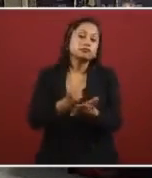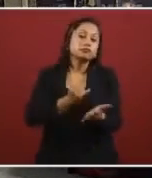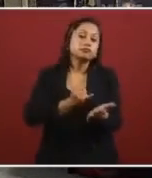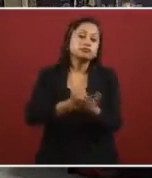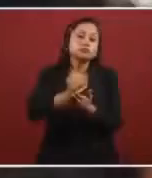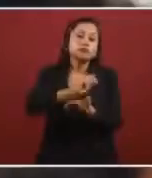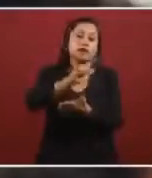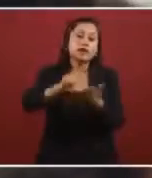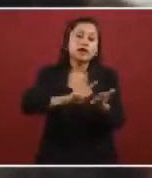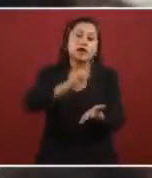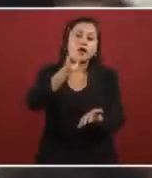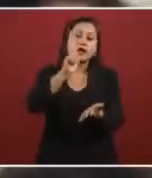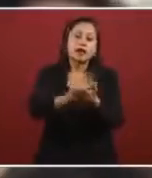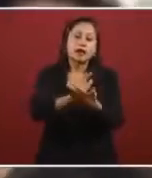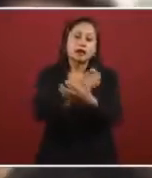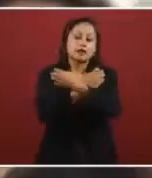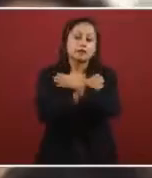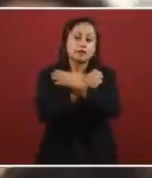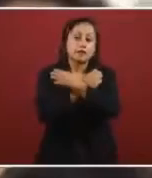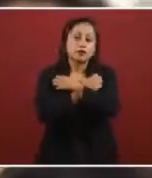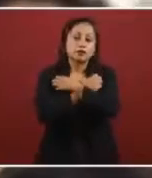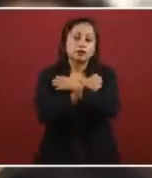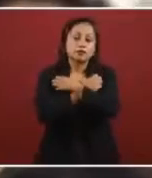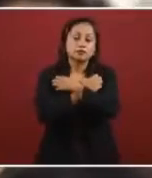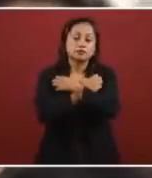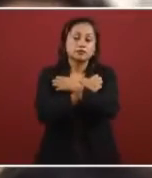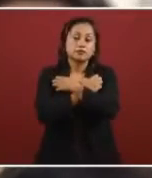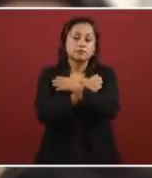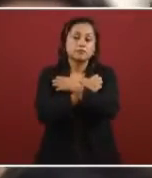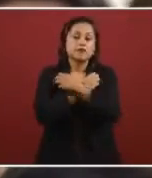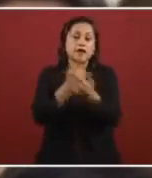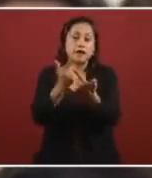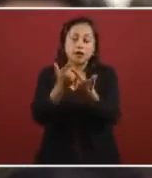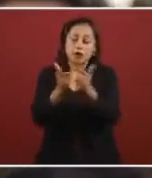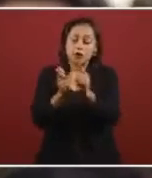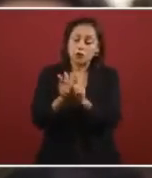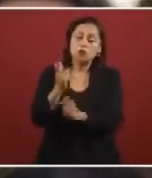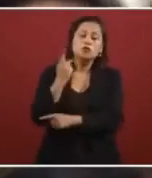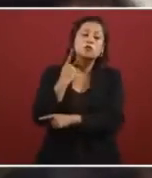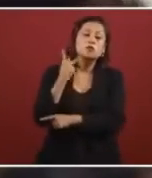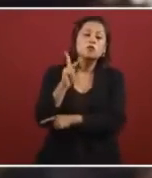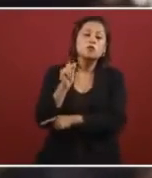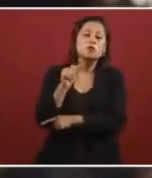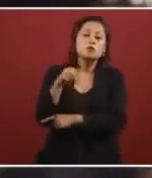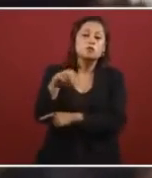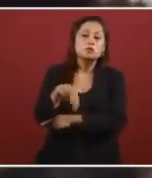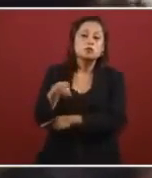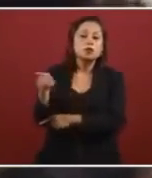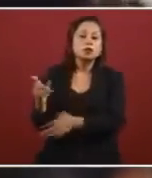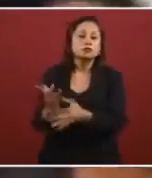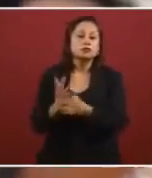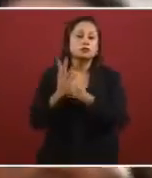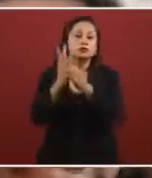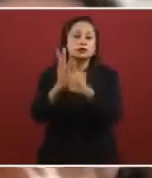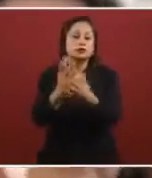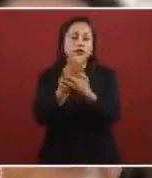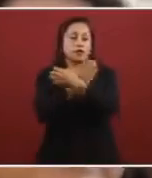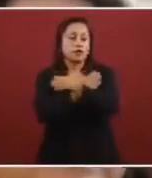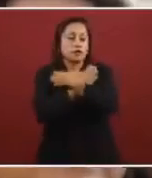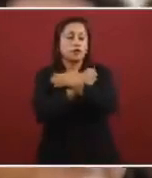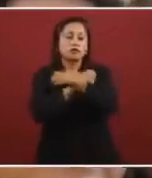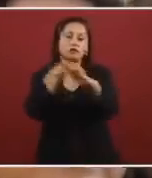Senate had approved the general education. They said that